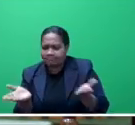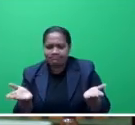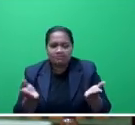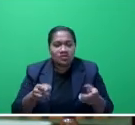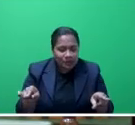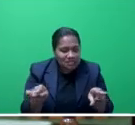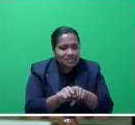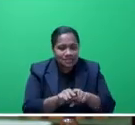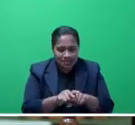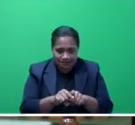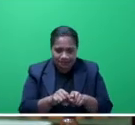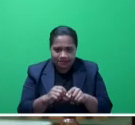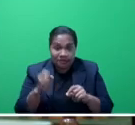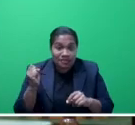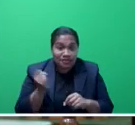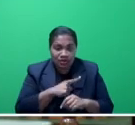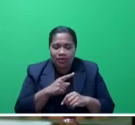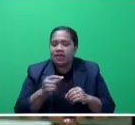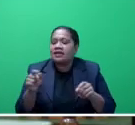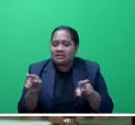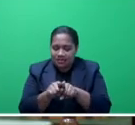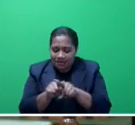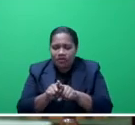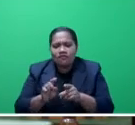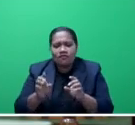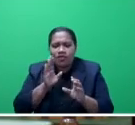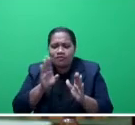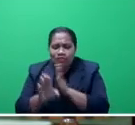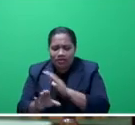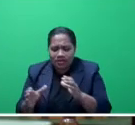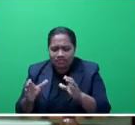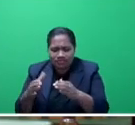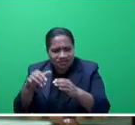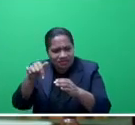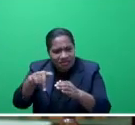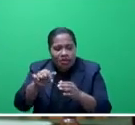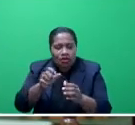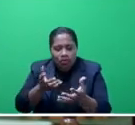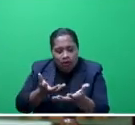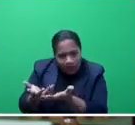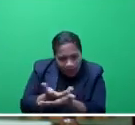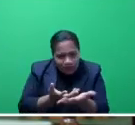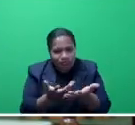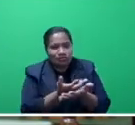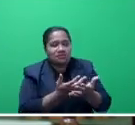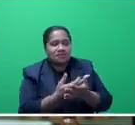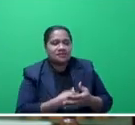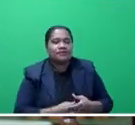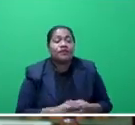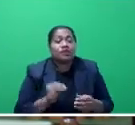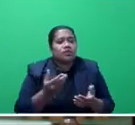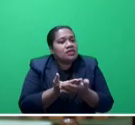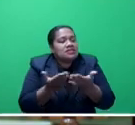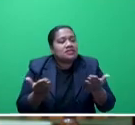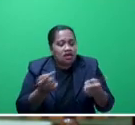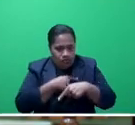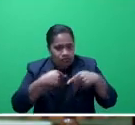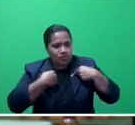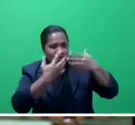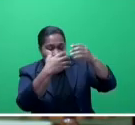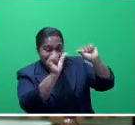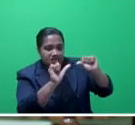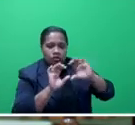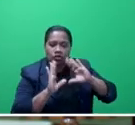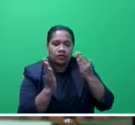spirit of public-private sector collaboration. Ultimately, Mr. Speaker, sir, that is how we will succeed